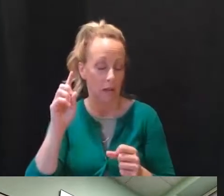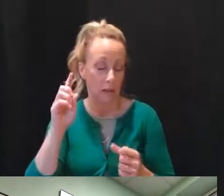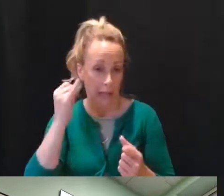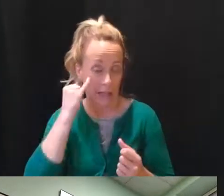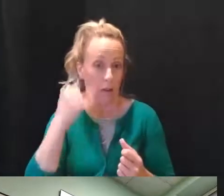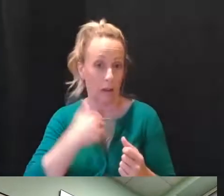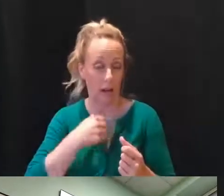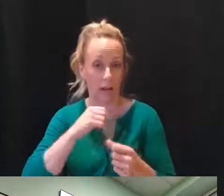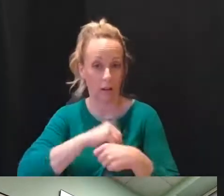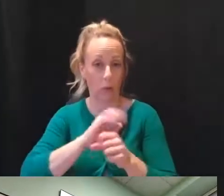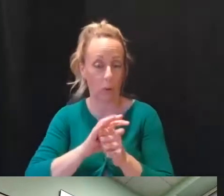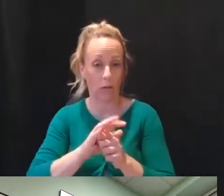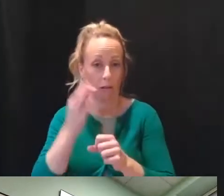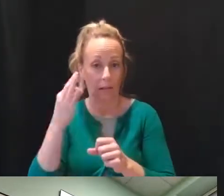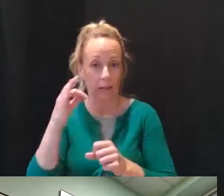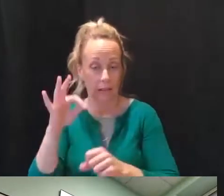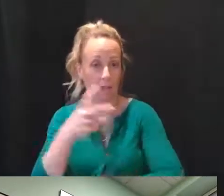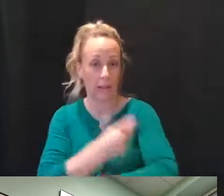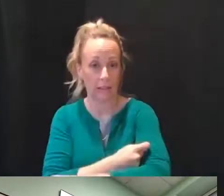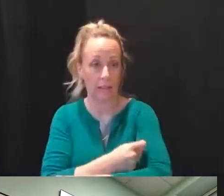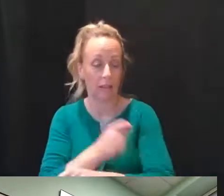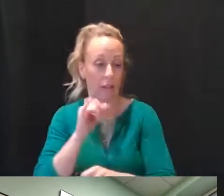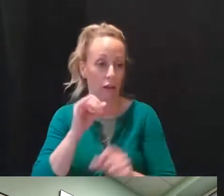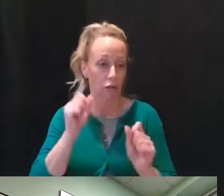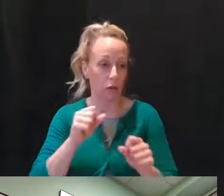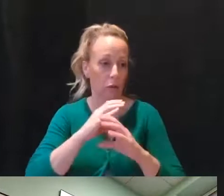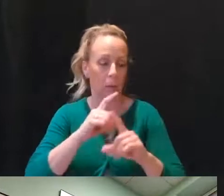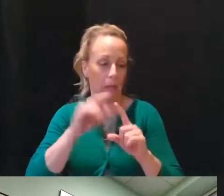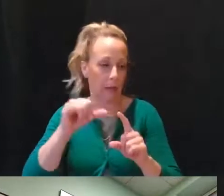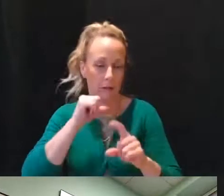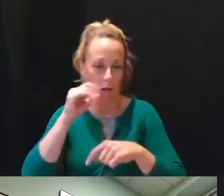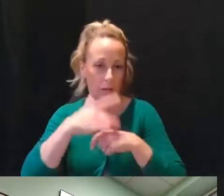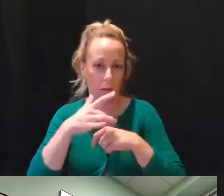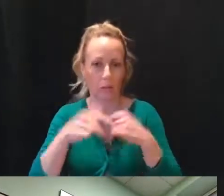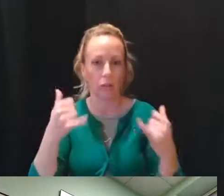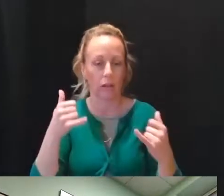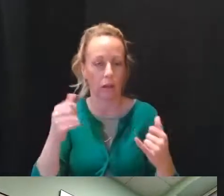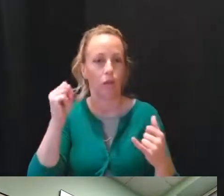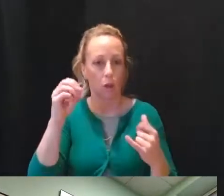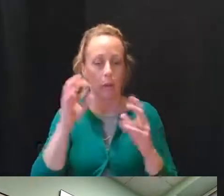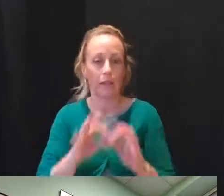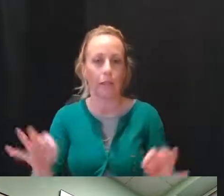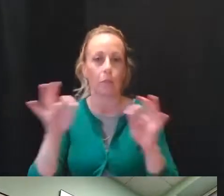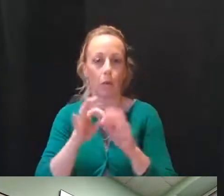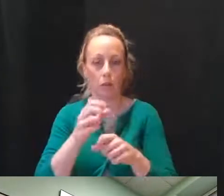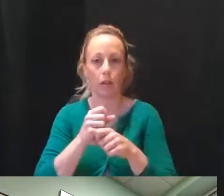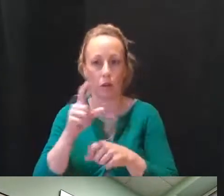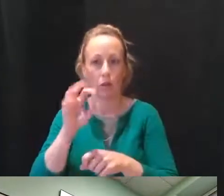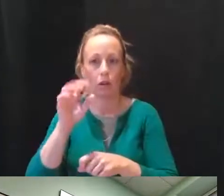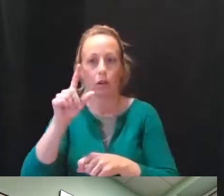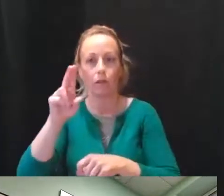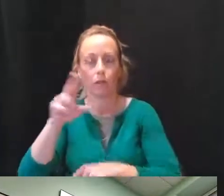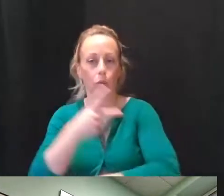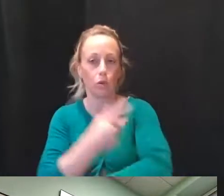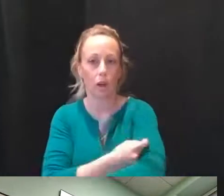which are not commercially available currently. So, but it is very important to get your flu shots because, like I say, getting